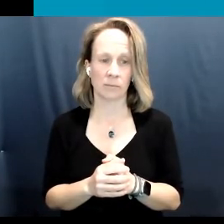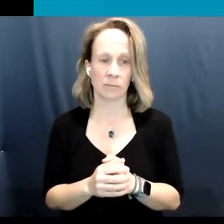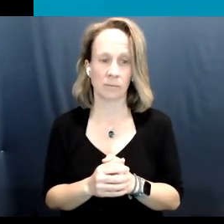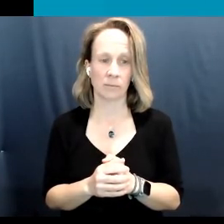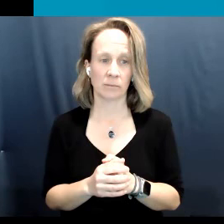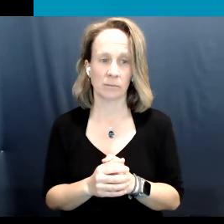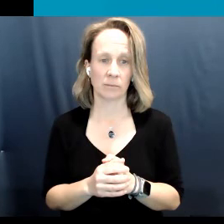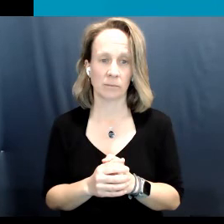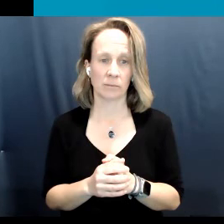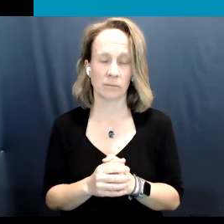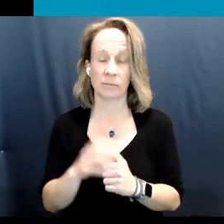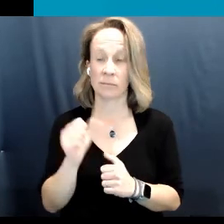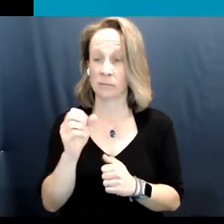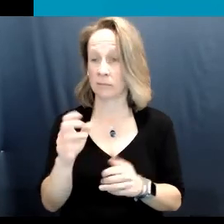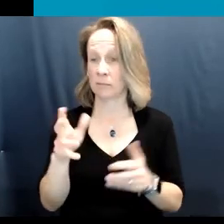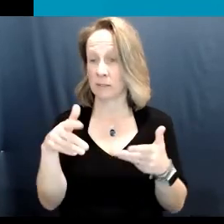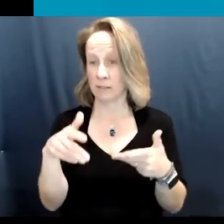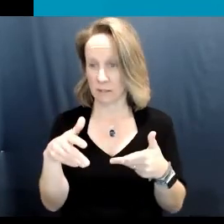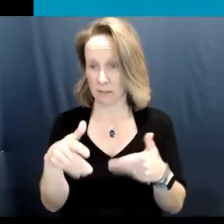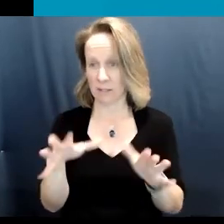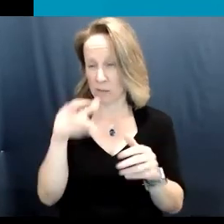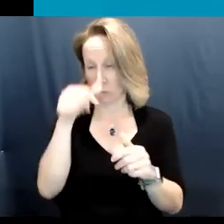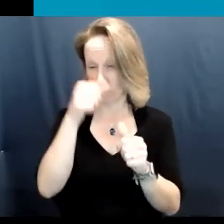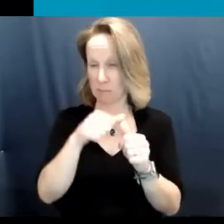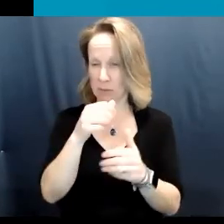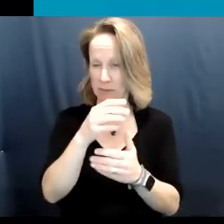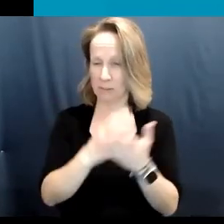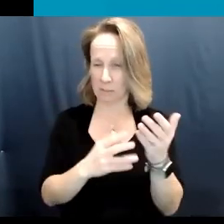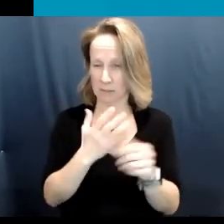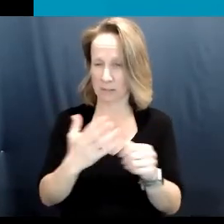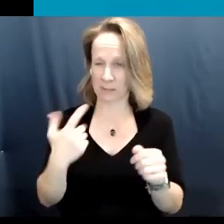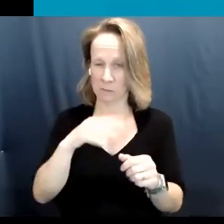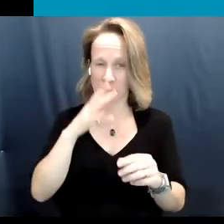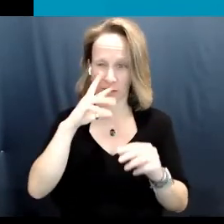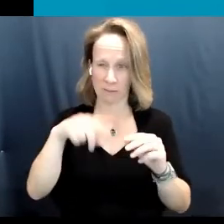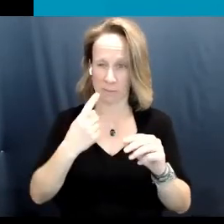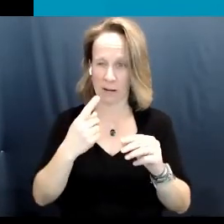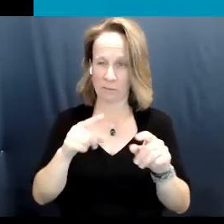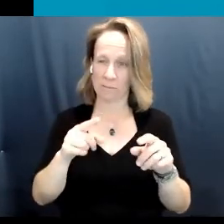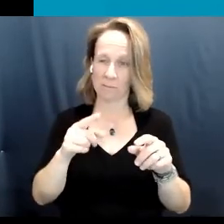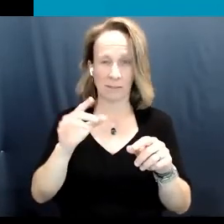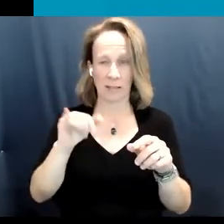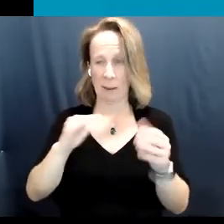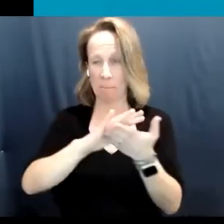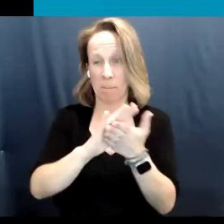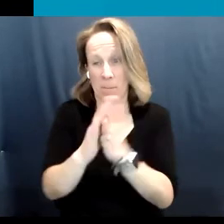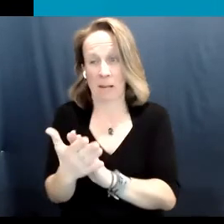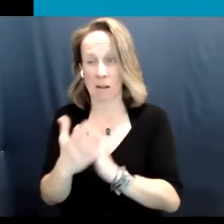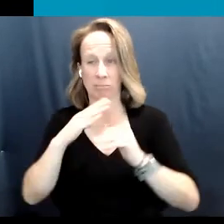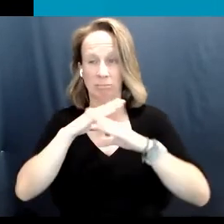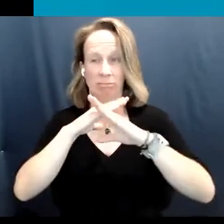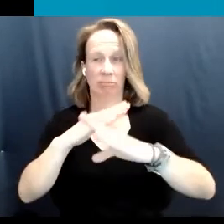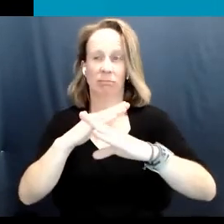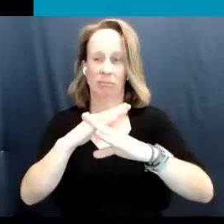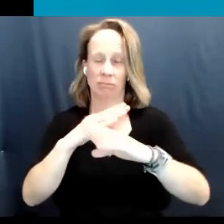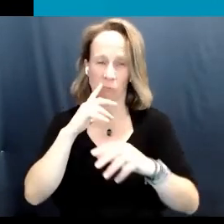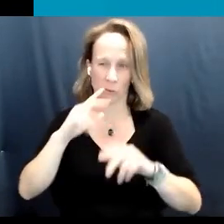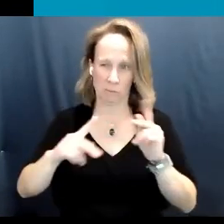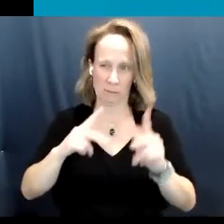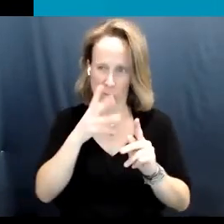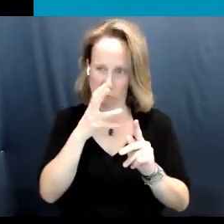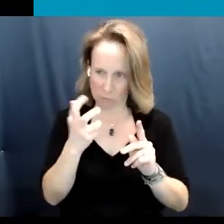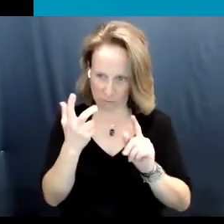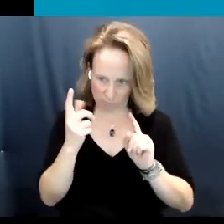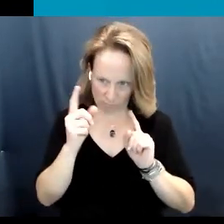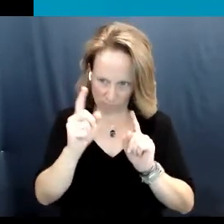So let's keep in mind some of those things that we talked about and what might be barriers for participants who want to attend. And